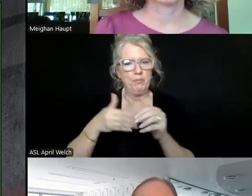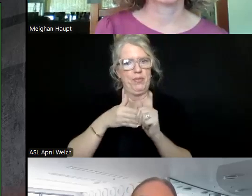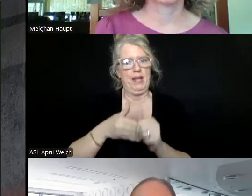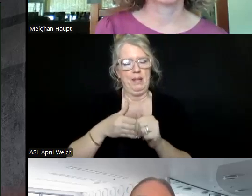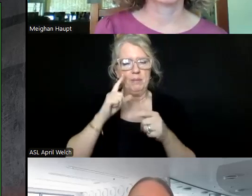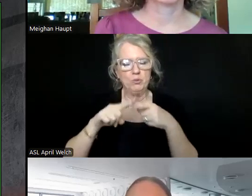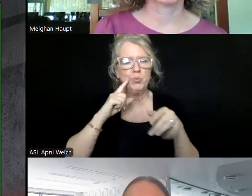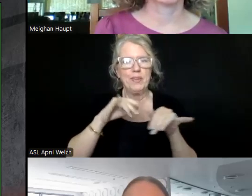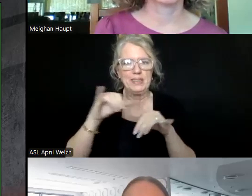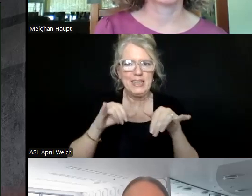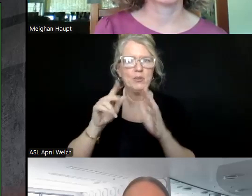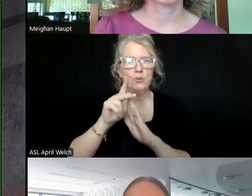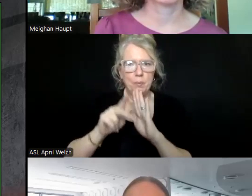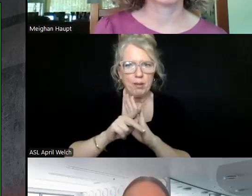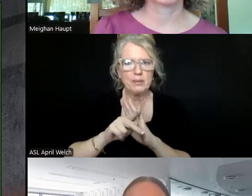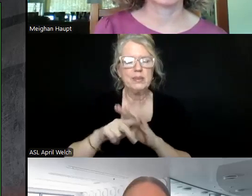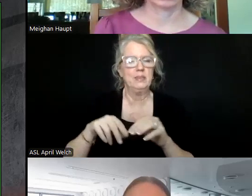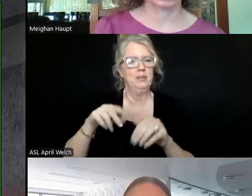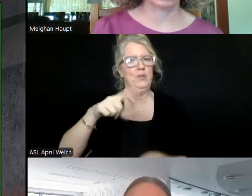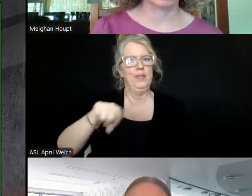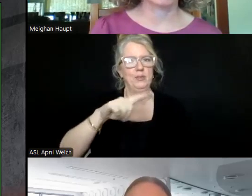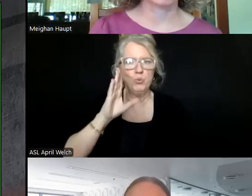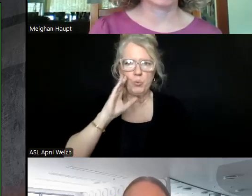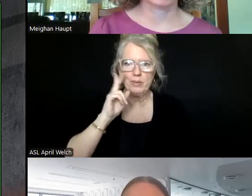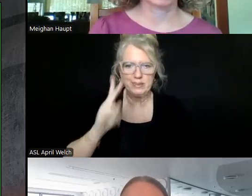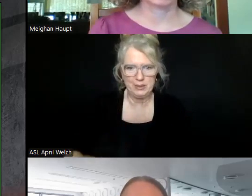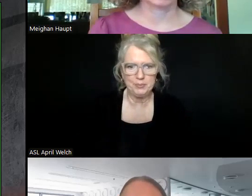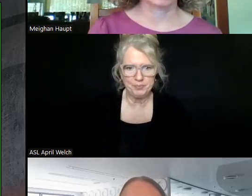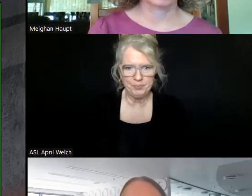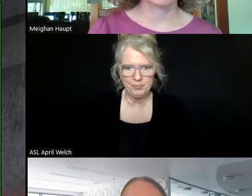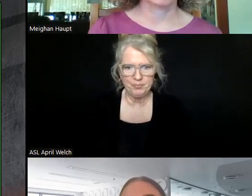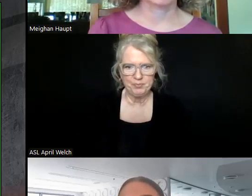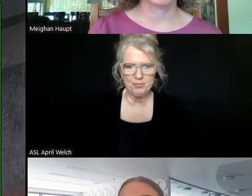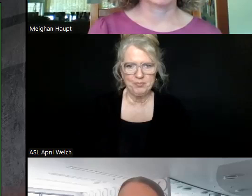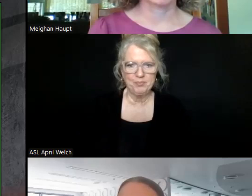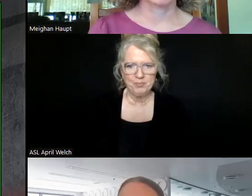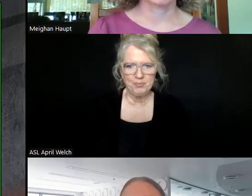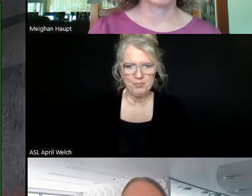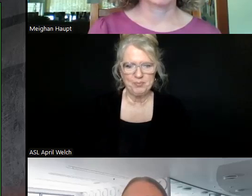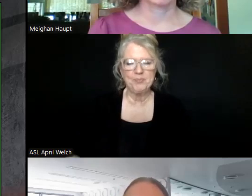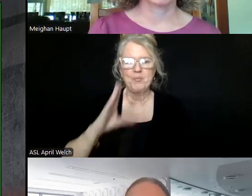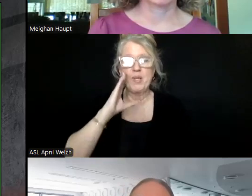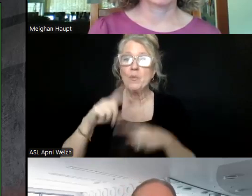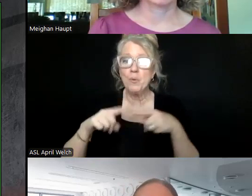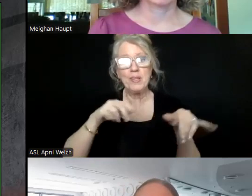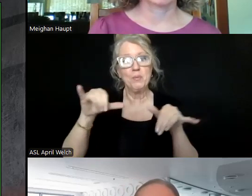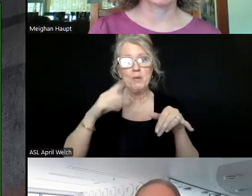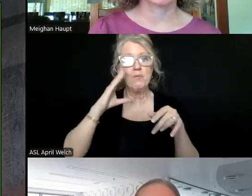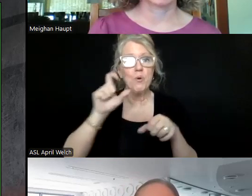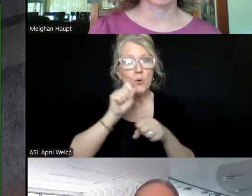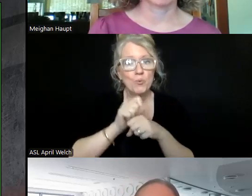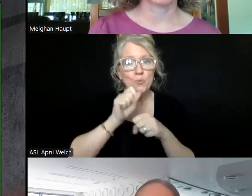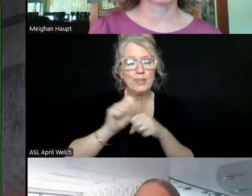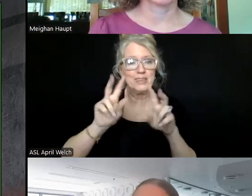the standards and policies that you're about to see. The standards were the standards for risk assessment. We